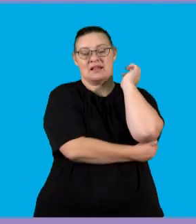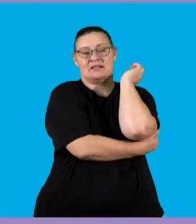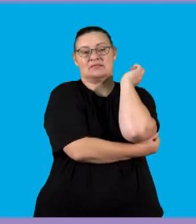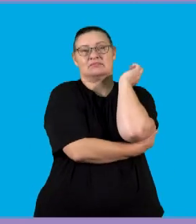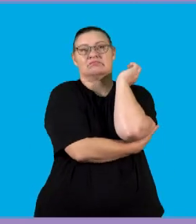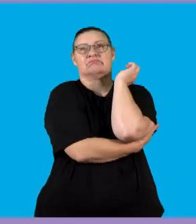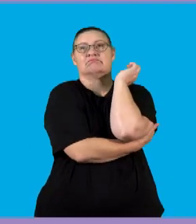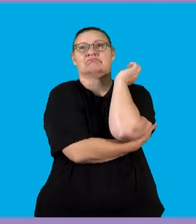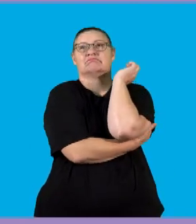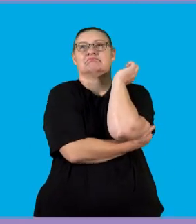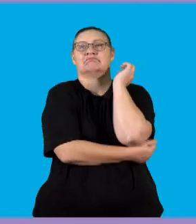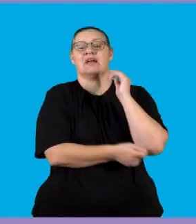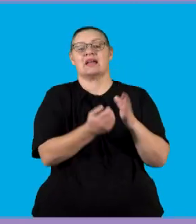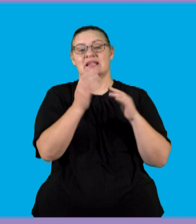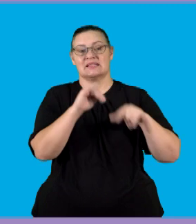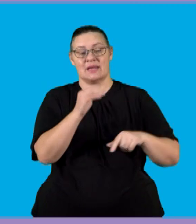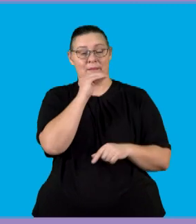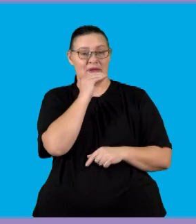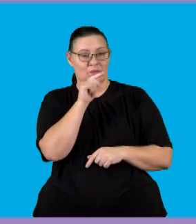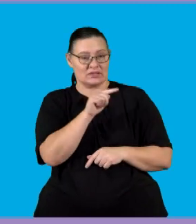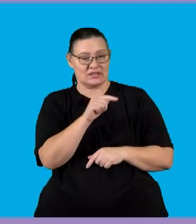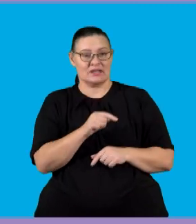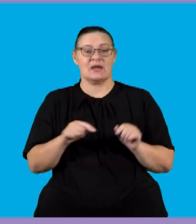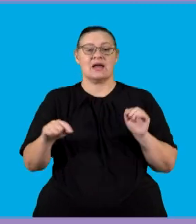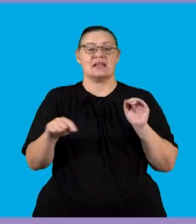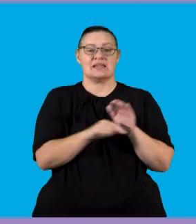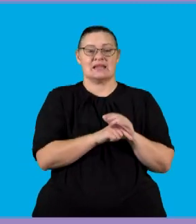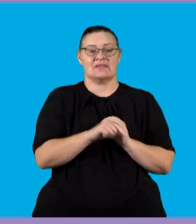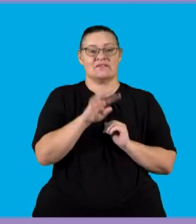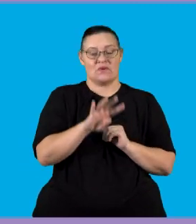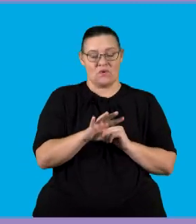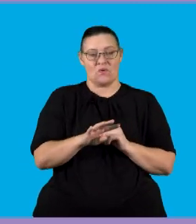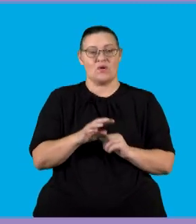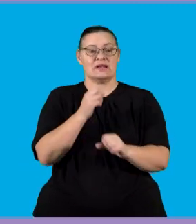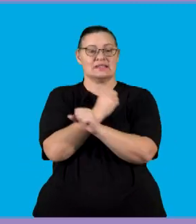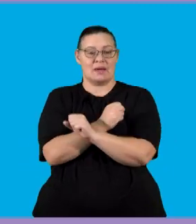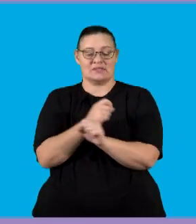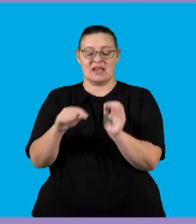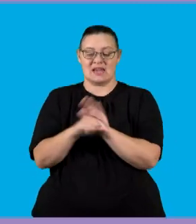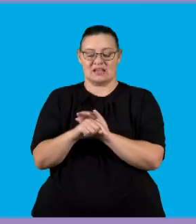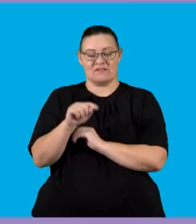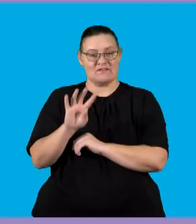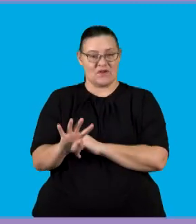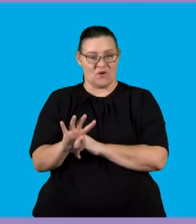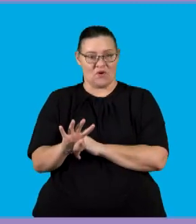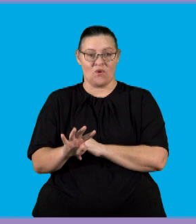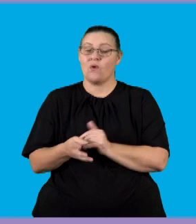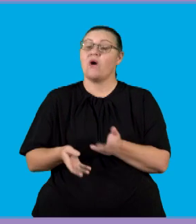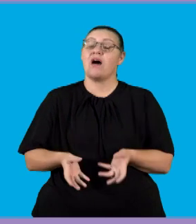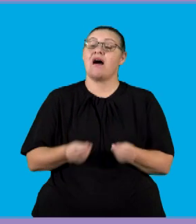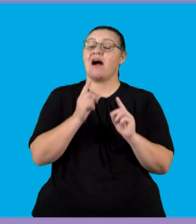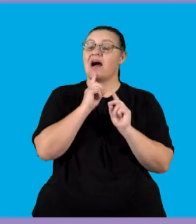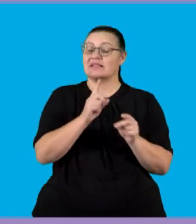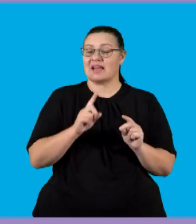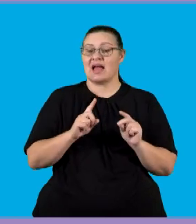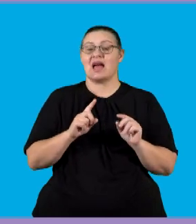simplification, so you can take it further, and that will be a negative 4 multiplied by a negative 4, and